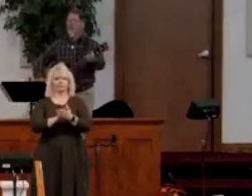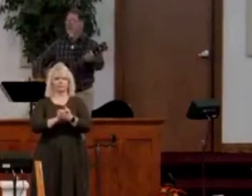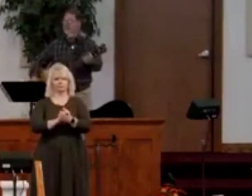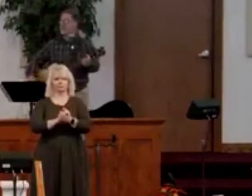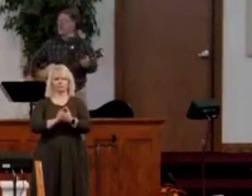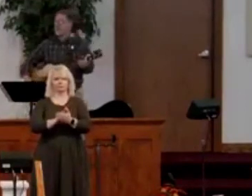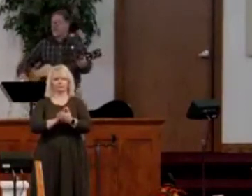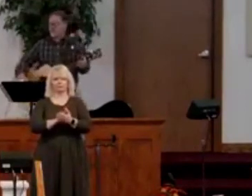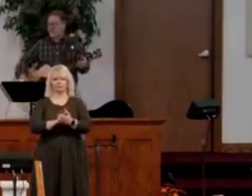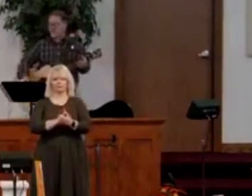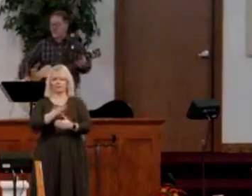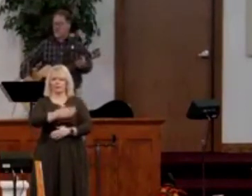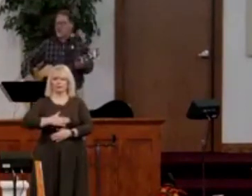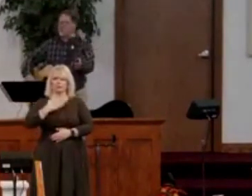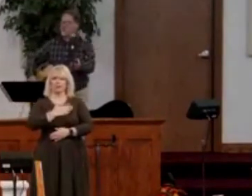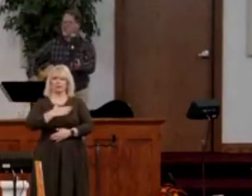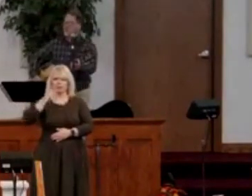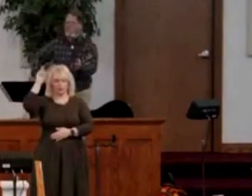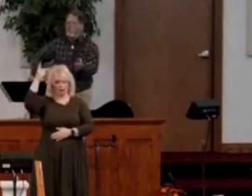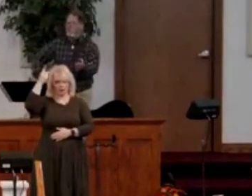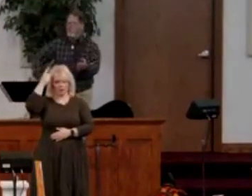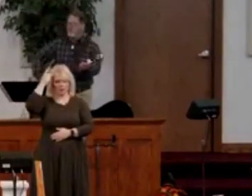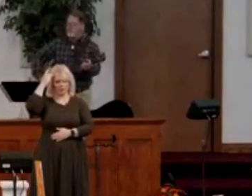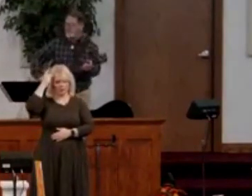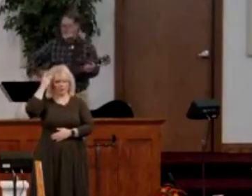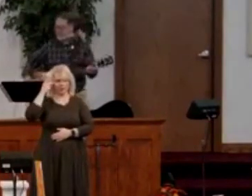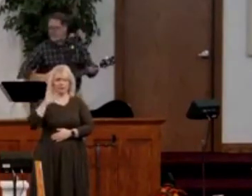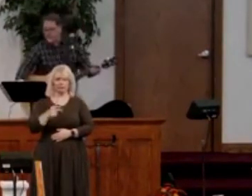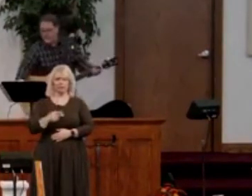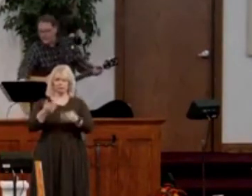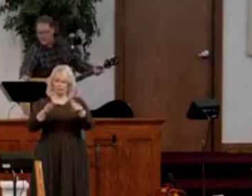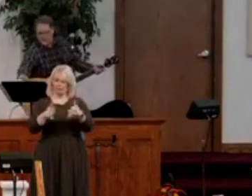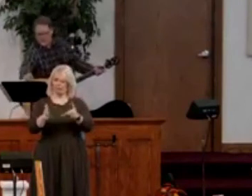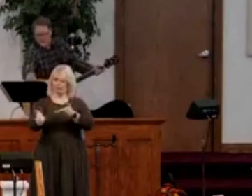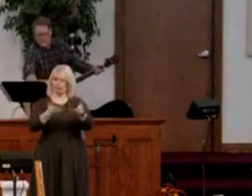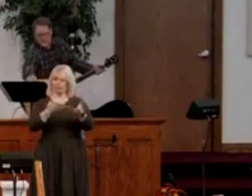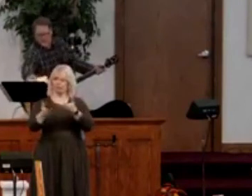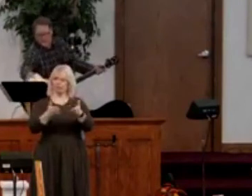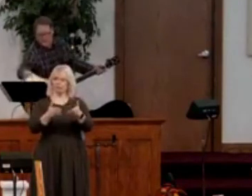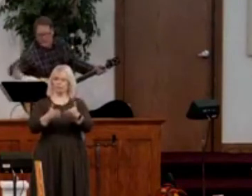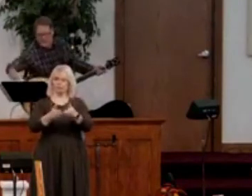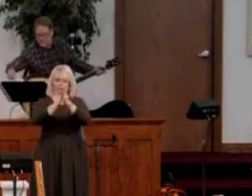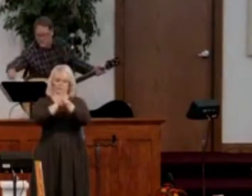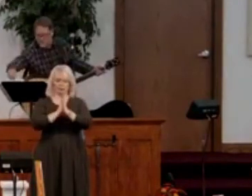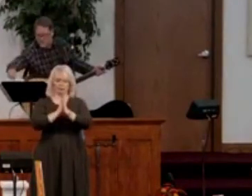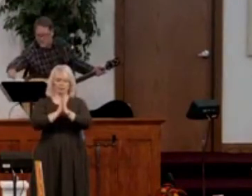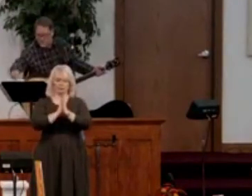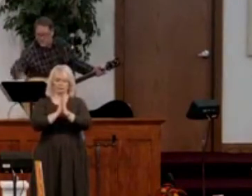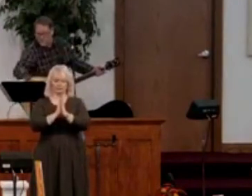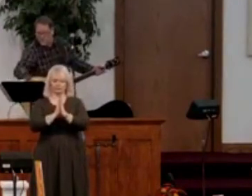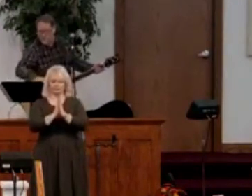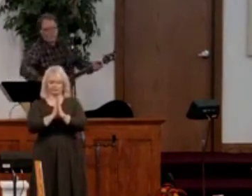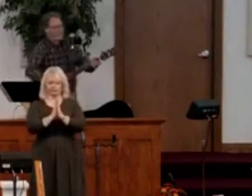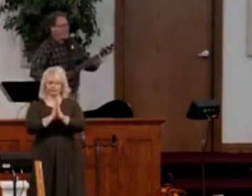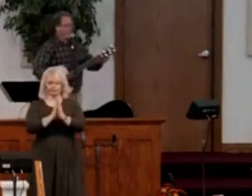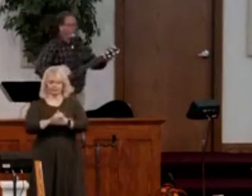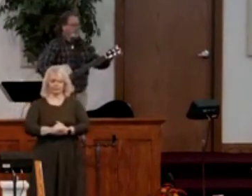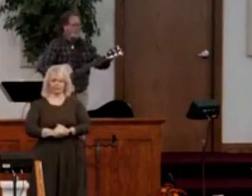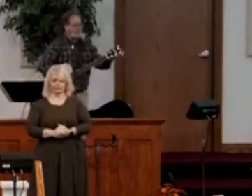All right. We're so appreciative of our pastors. All right, so that concludes our service today. Let's all bow as we say prayer and